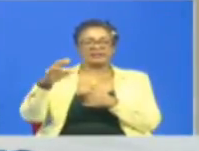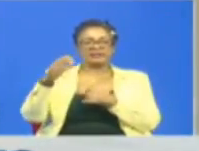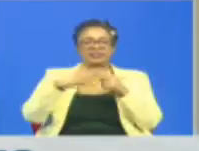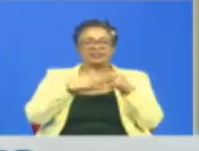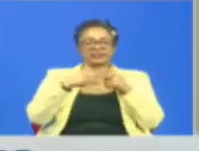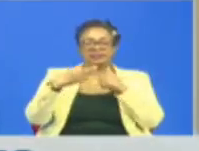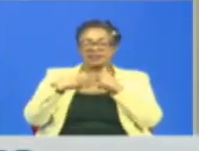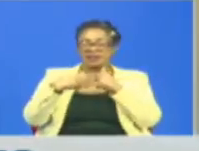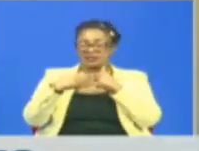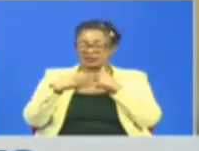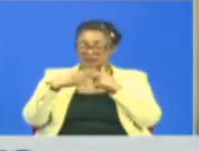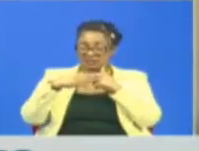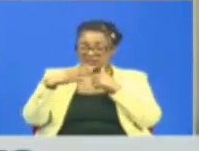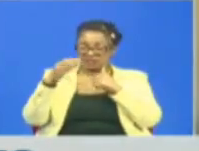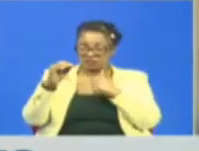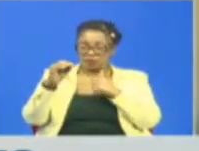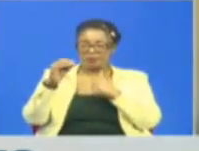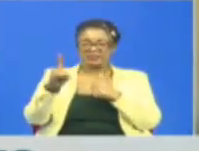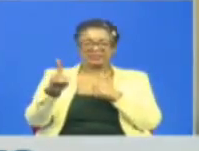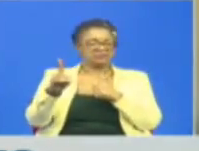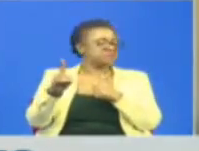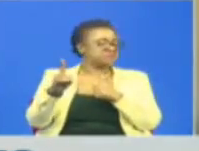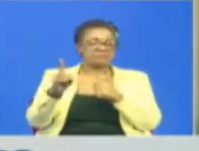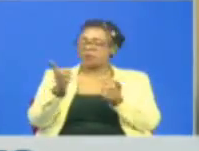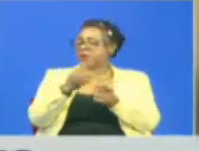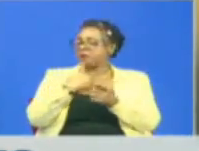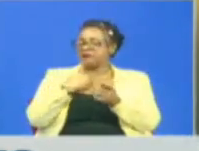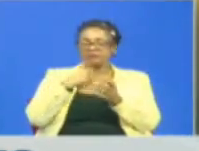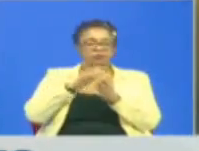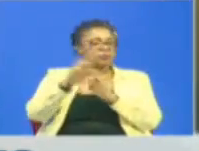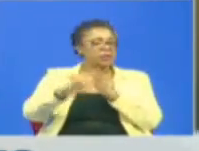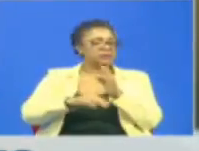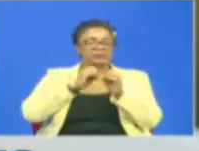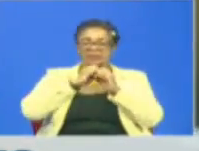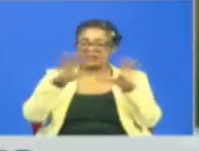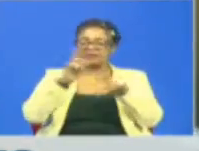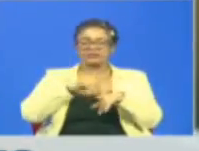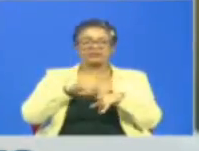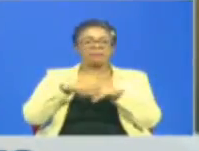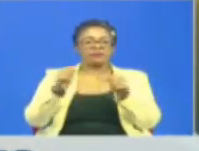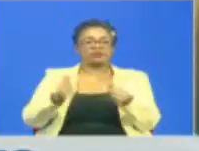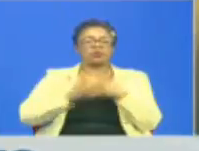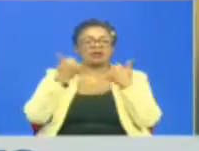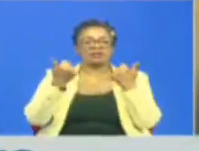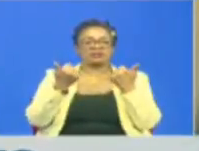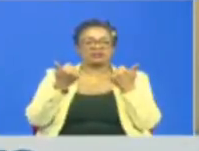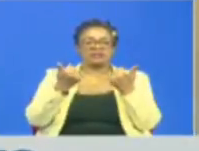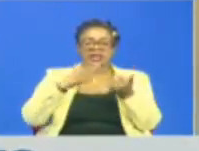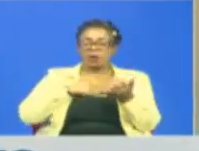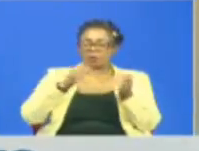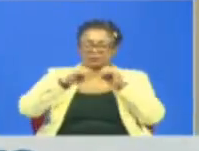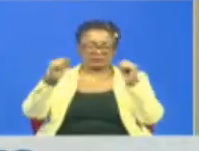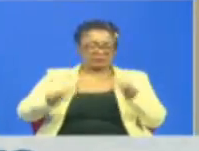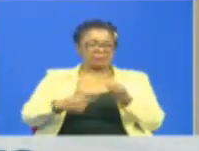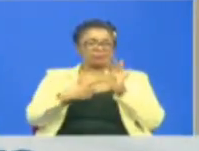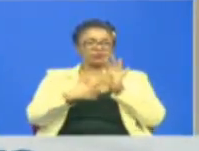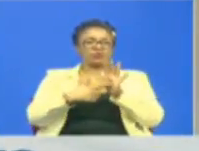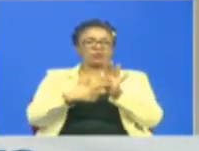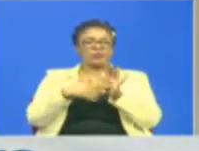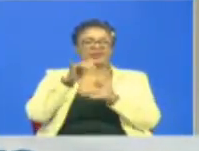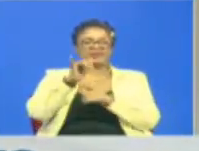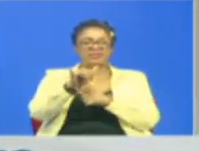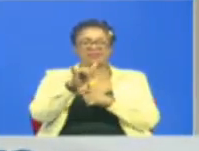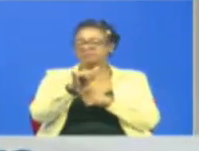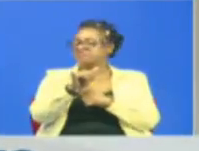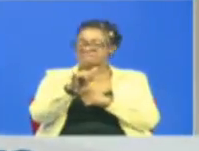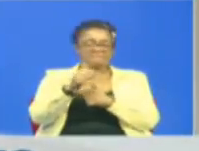KAC890D was not on cover at the time of the accident. The vehicle history in our system shows that the said car was on cover